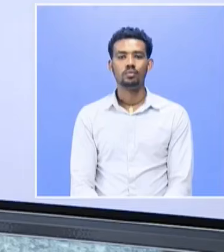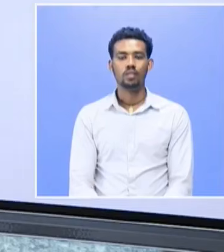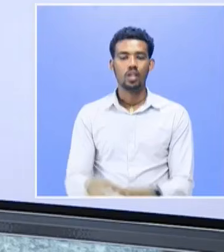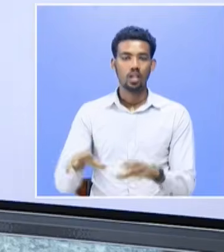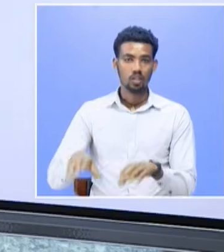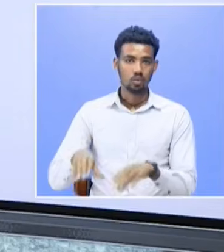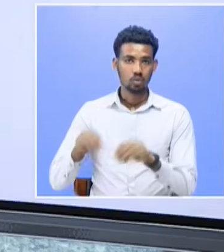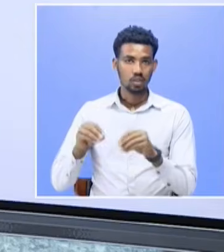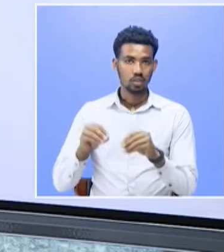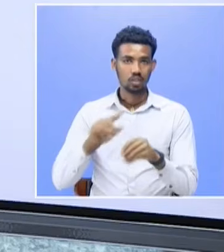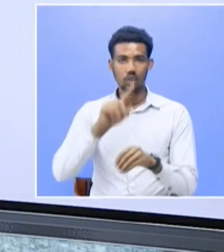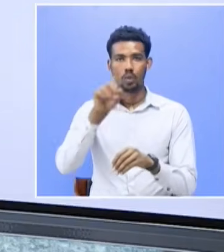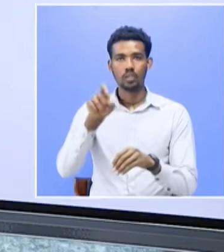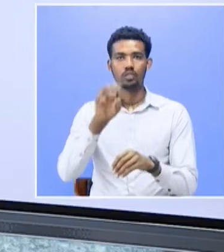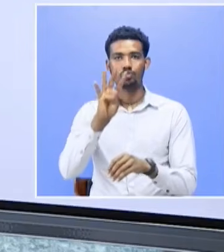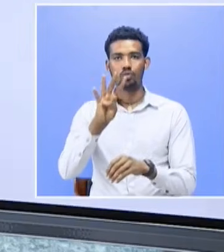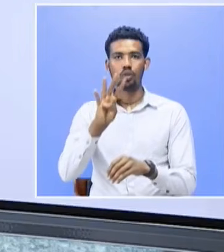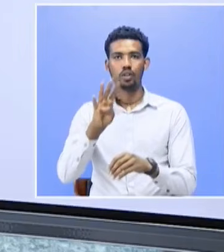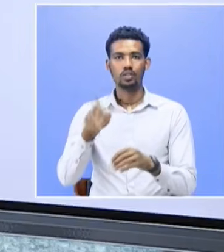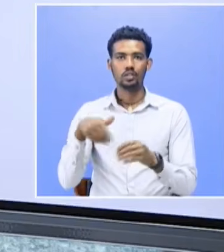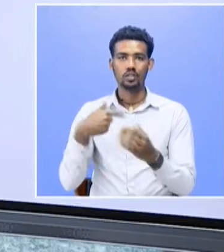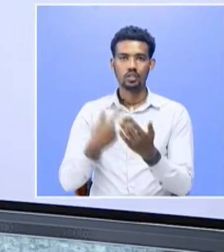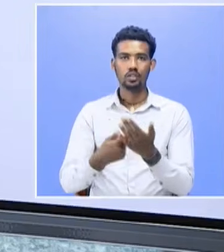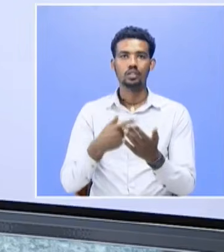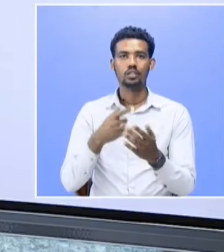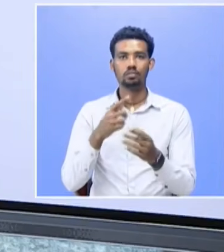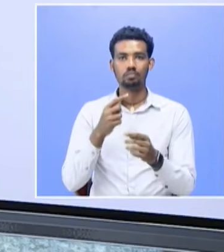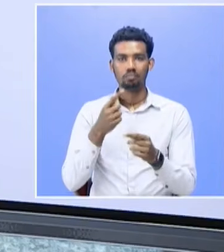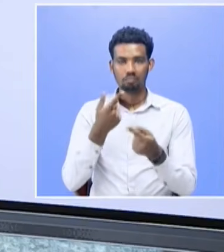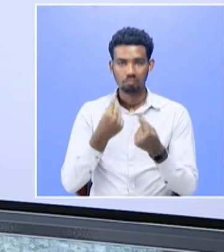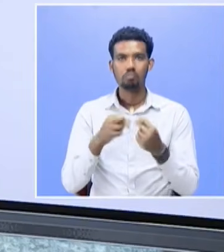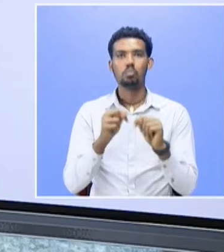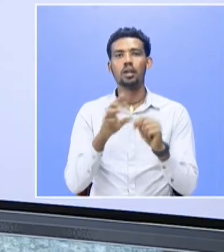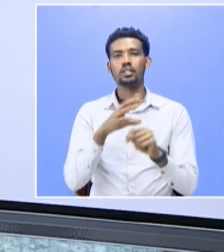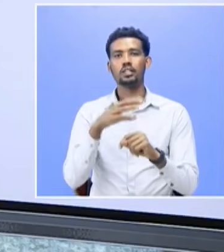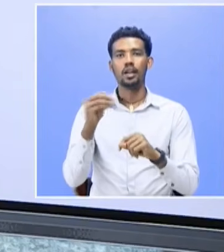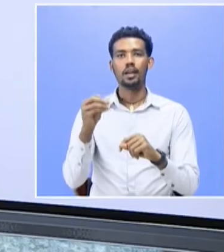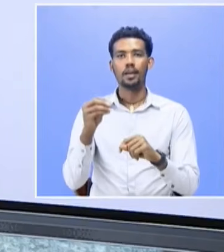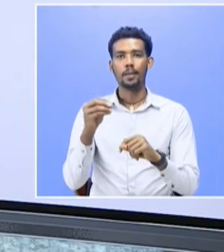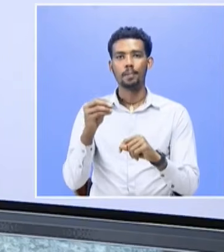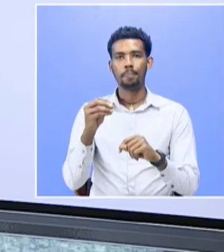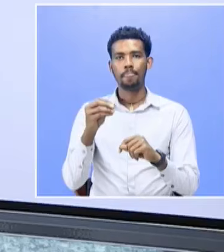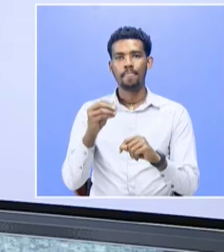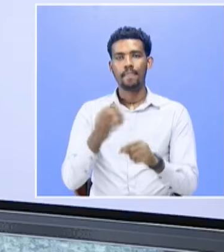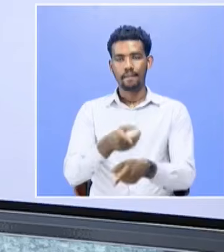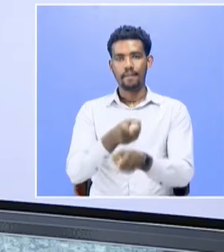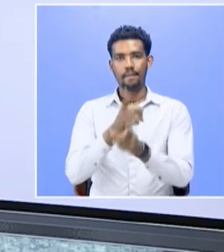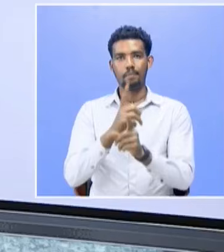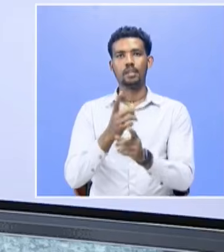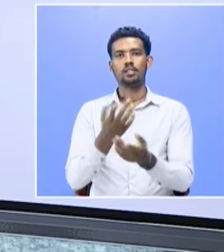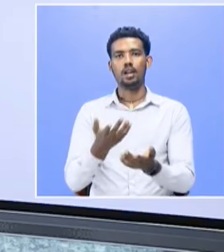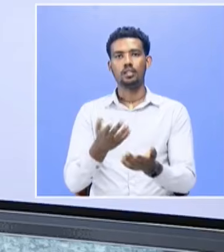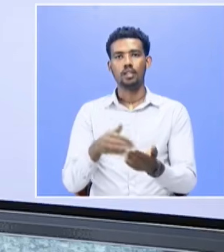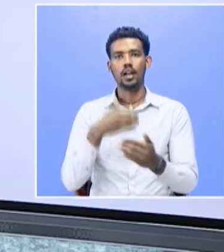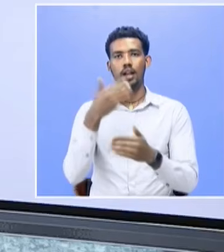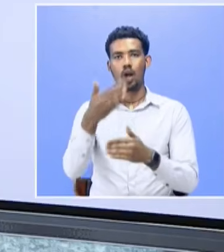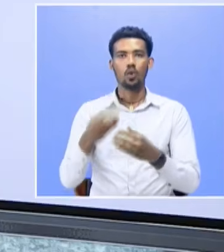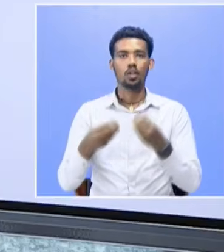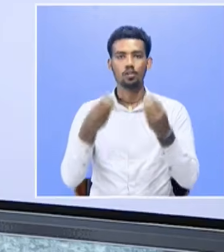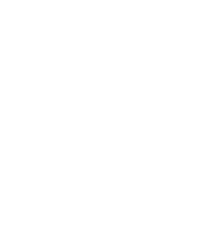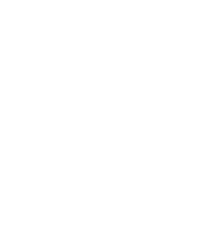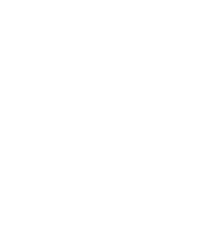Students, here is the questions. Practice it. Let me give you 2 minutes for all questions and I'll give you correction.